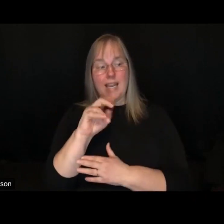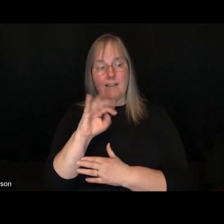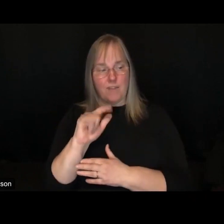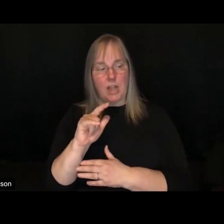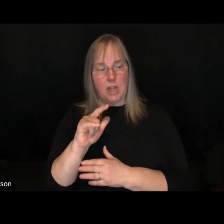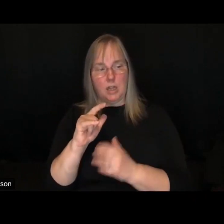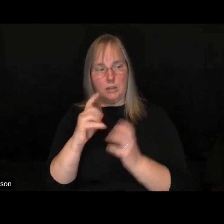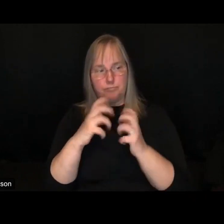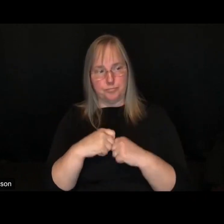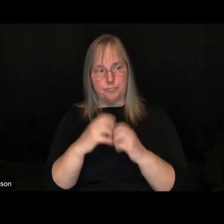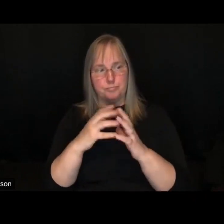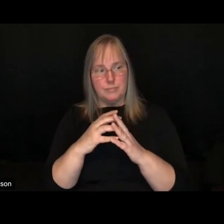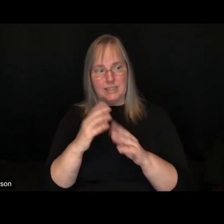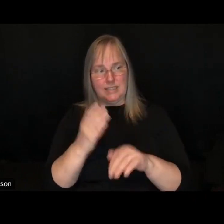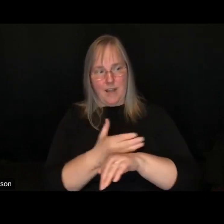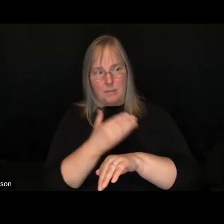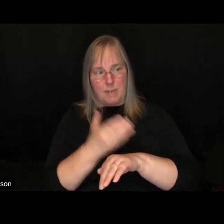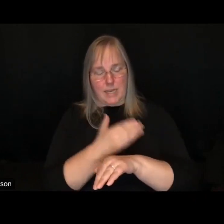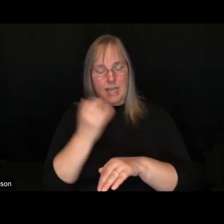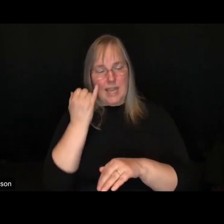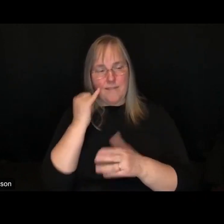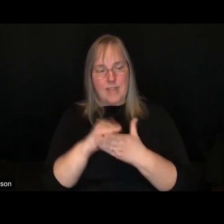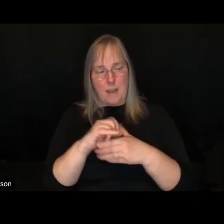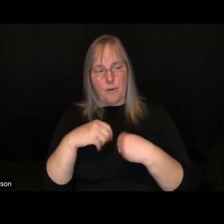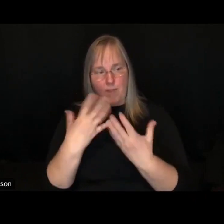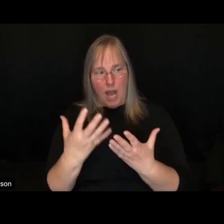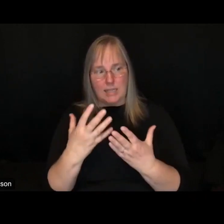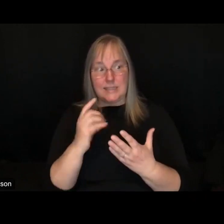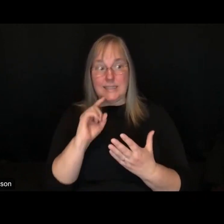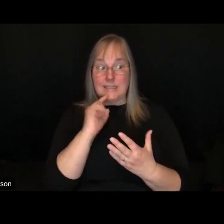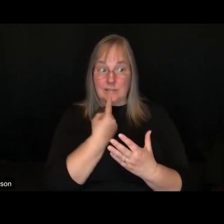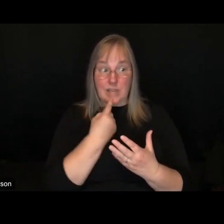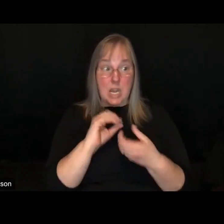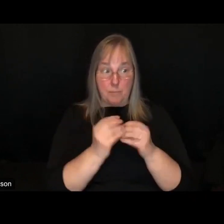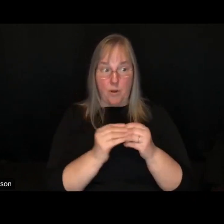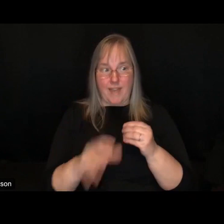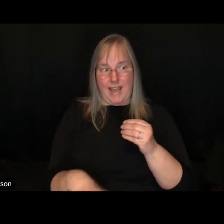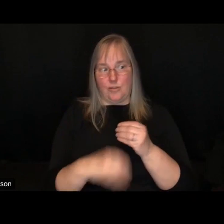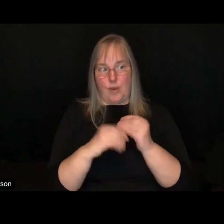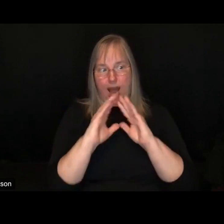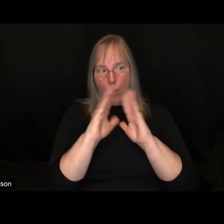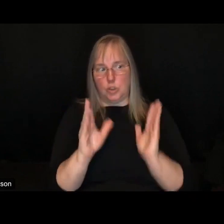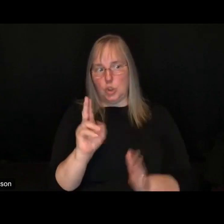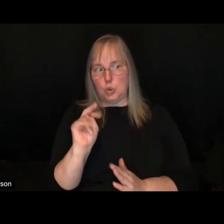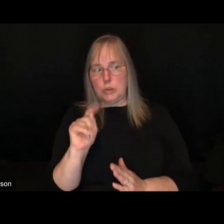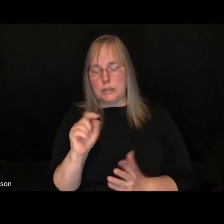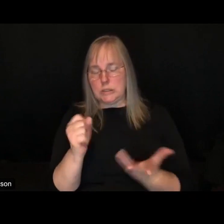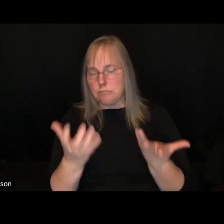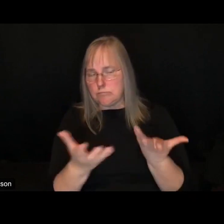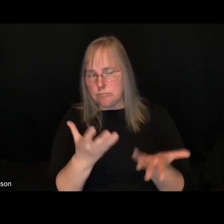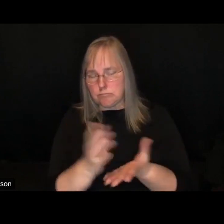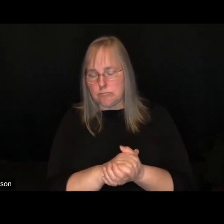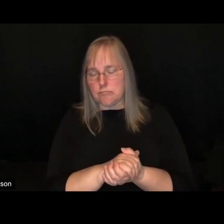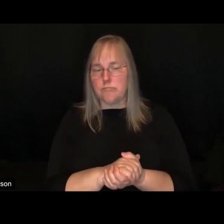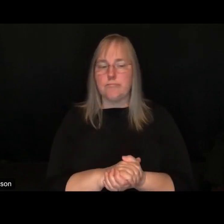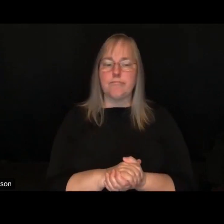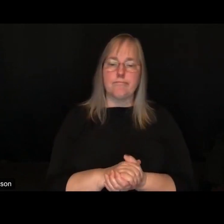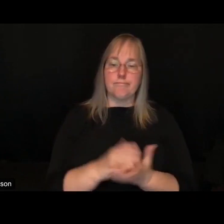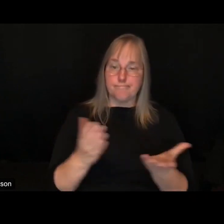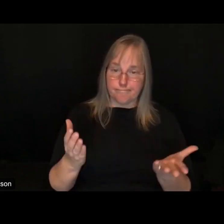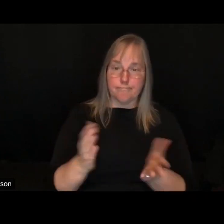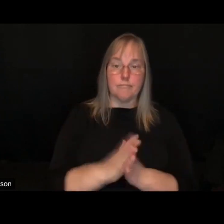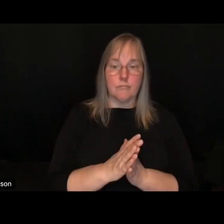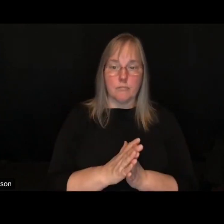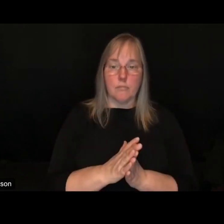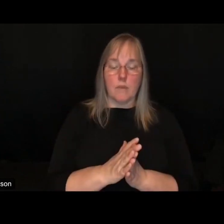is going to provide a significant number of additional housing units? Mm-hmm. Yeah, I mean, a lot